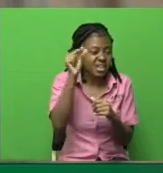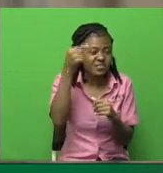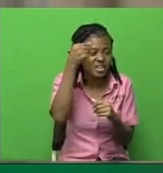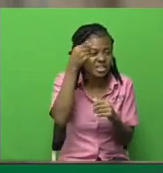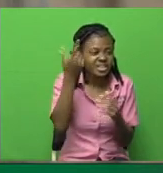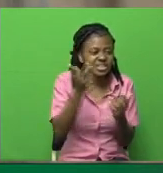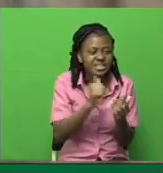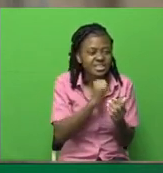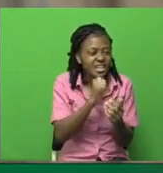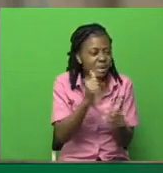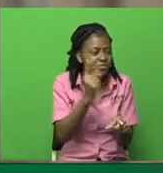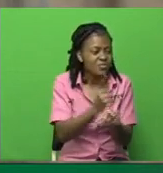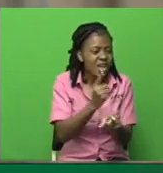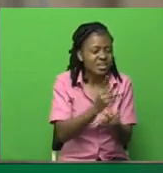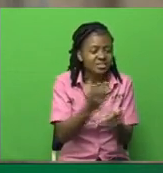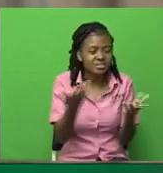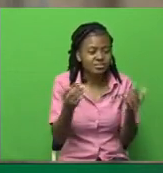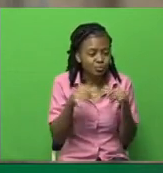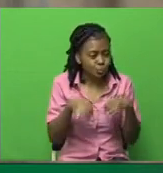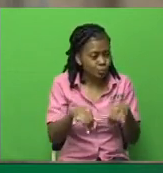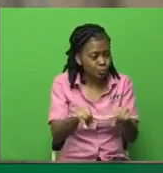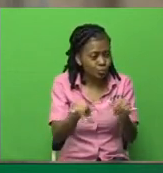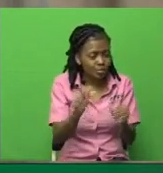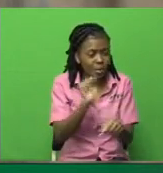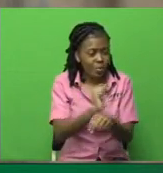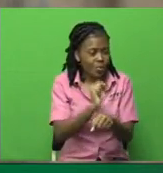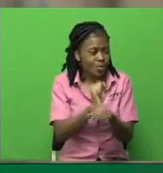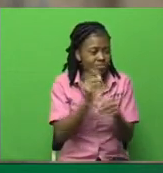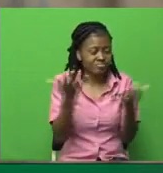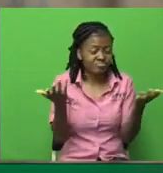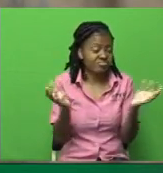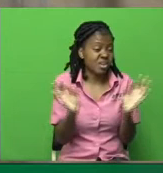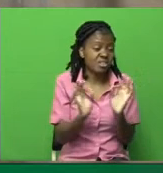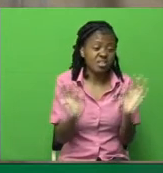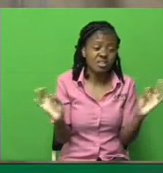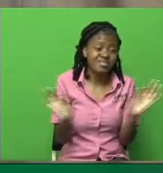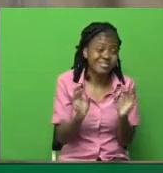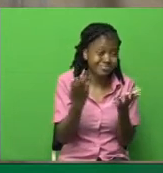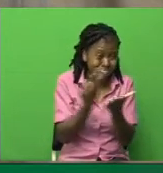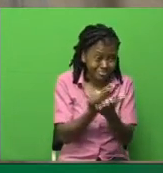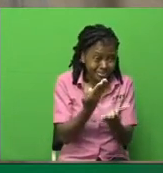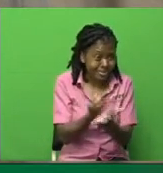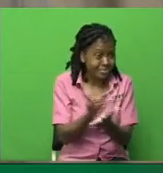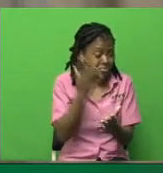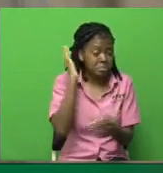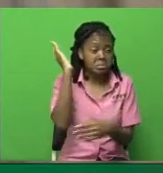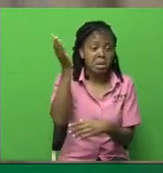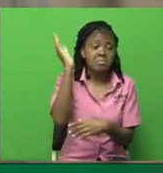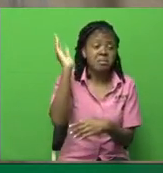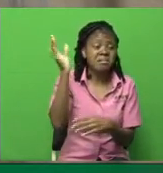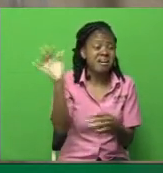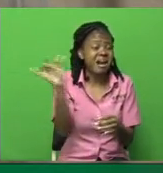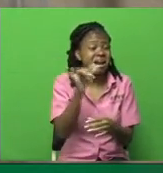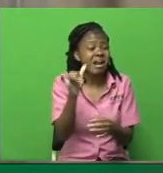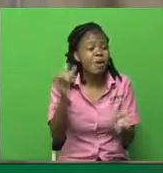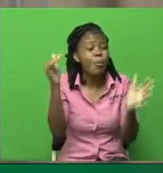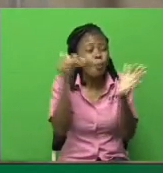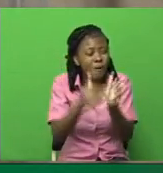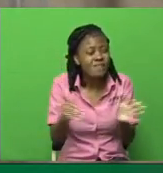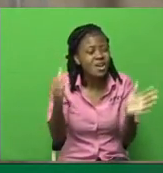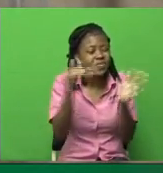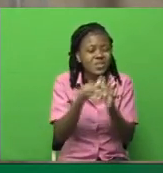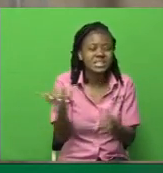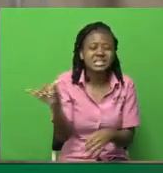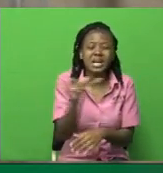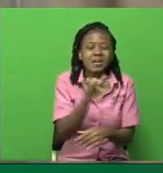Authority when it comes to legislative agenda therefore the budget statement continues to be a rehash Madam speaker a